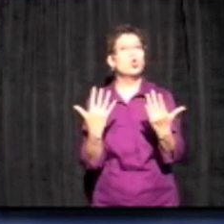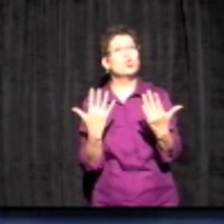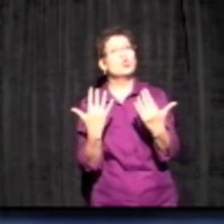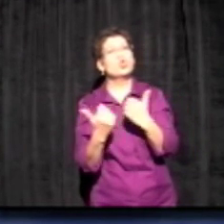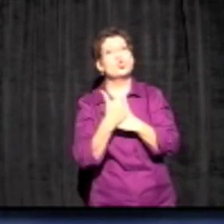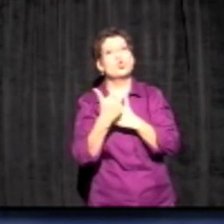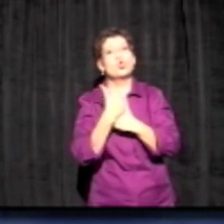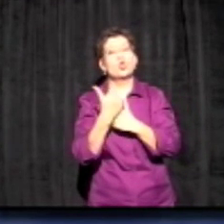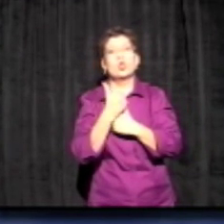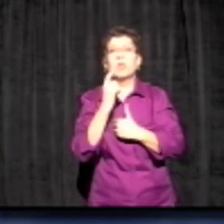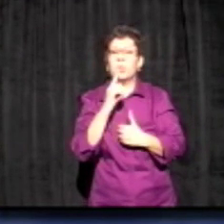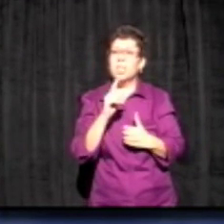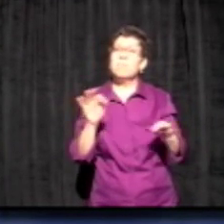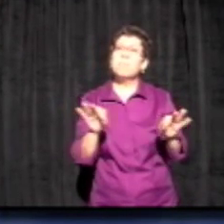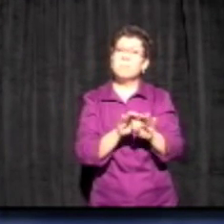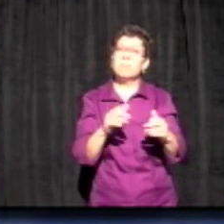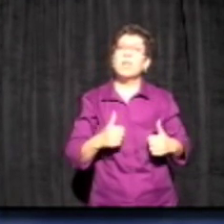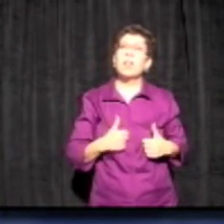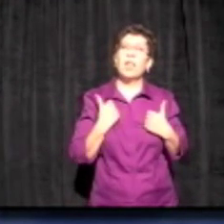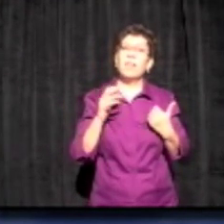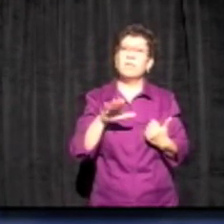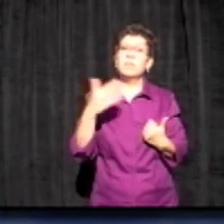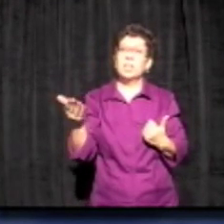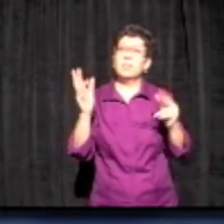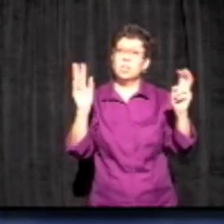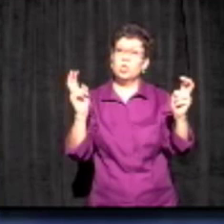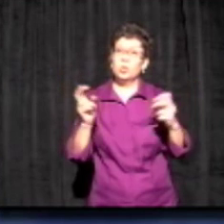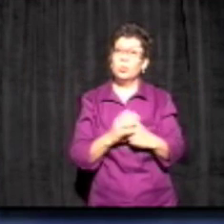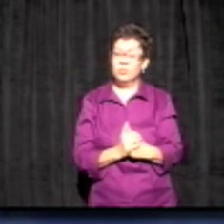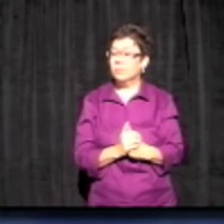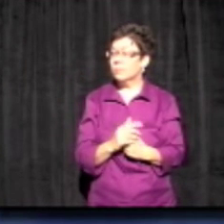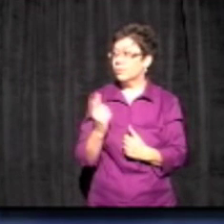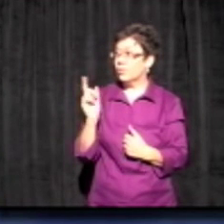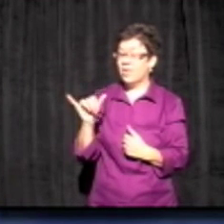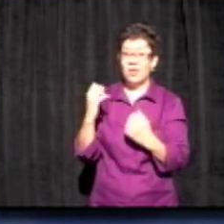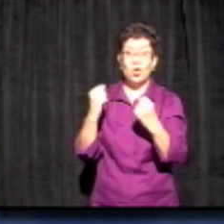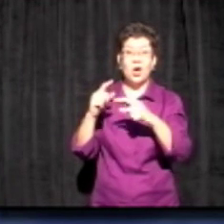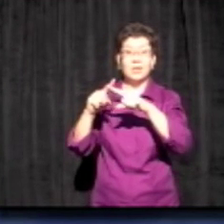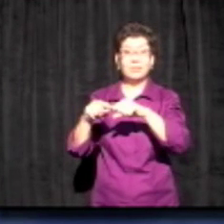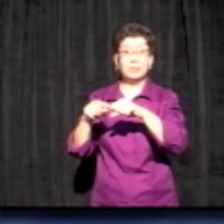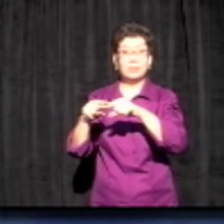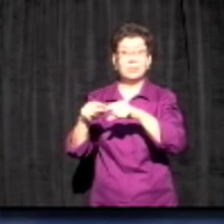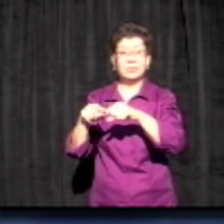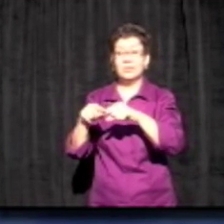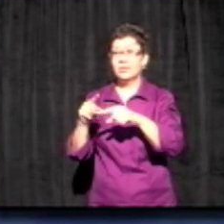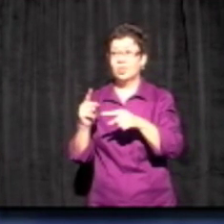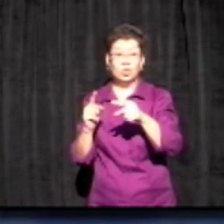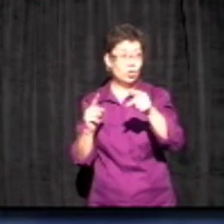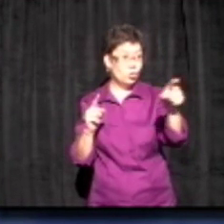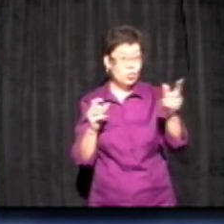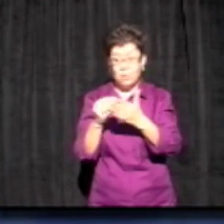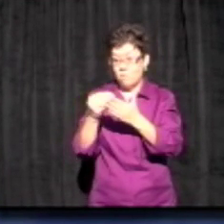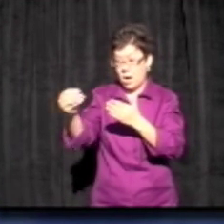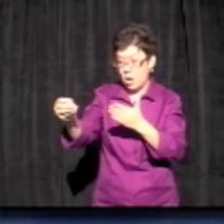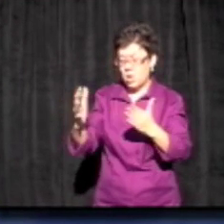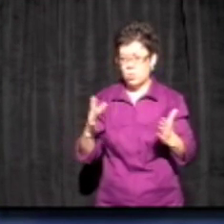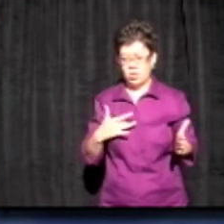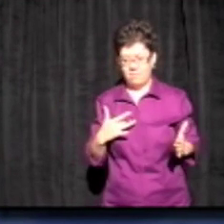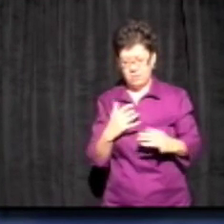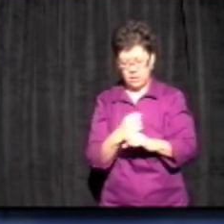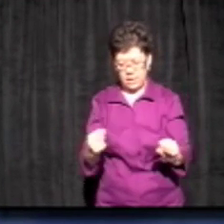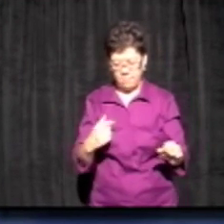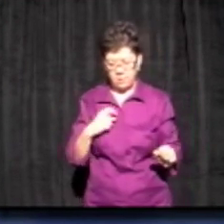death, and because of the reliability, anyone who owns one can be confident that their